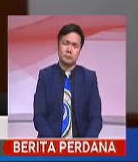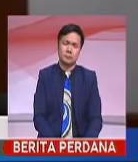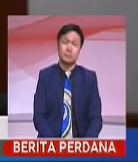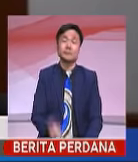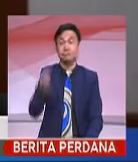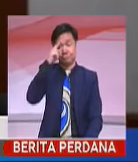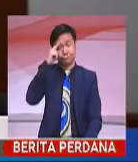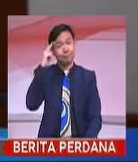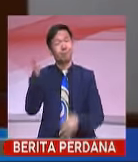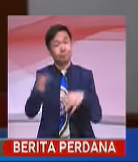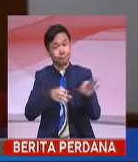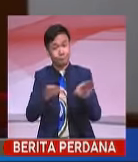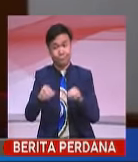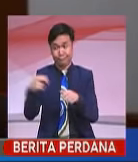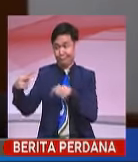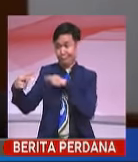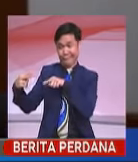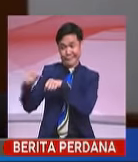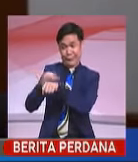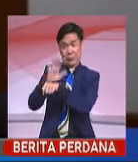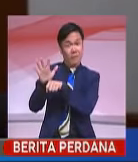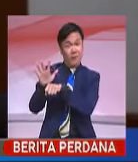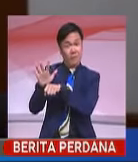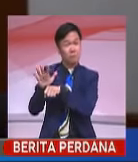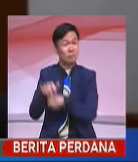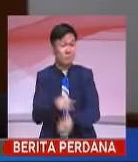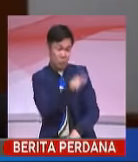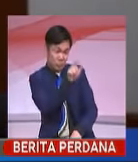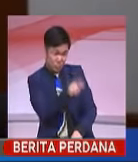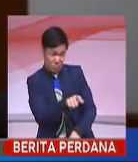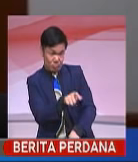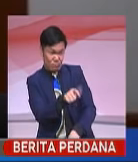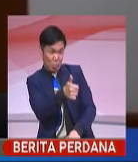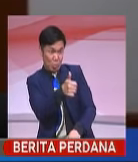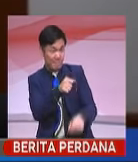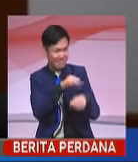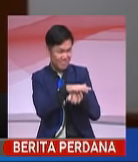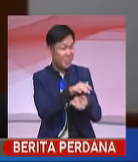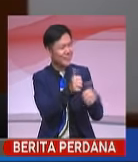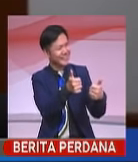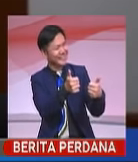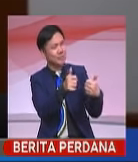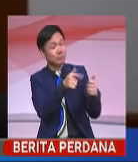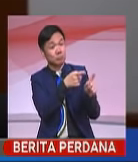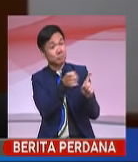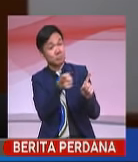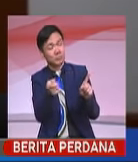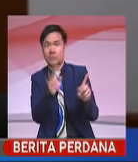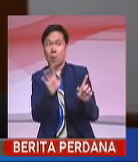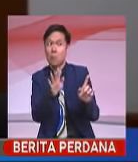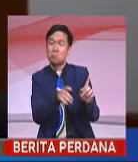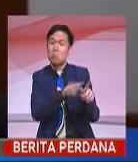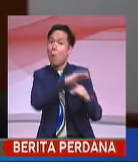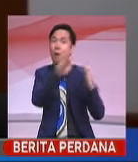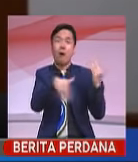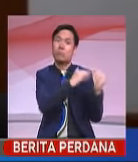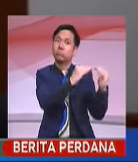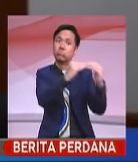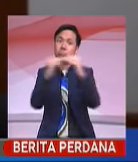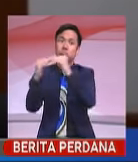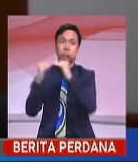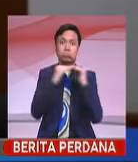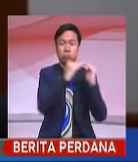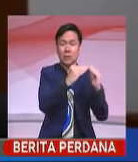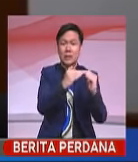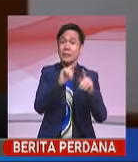The COVID-19 virus does not discriminate whom it infects. Unfortunately, people with diabetes are